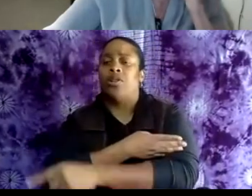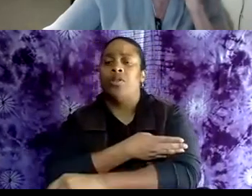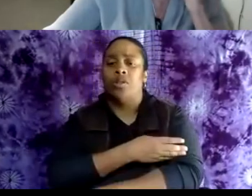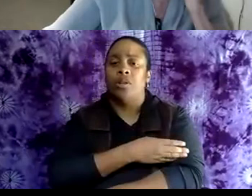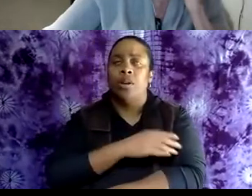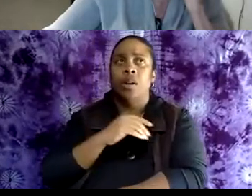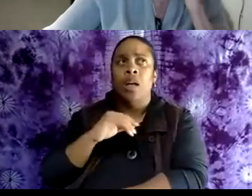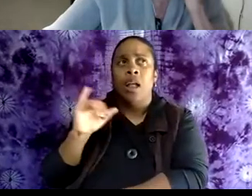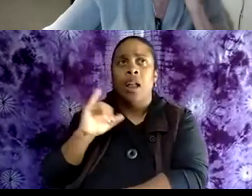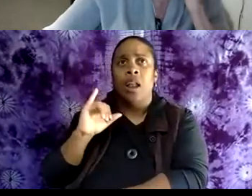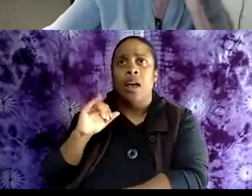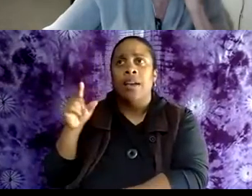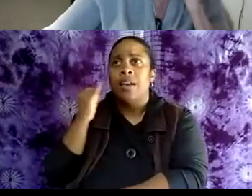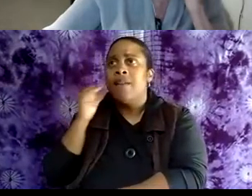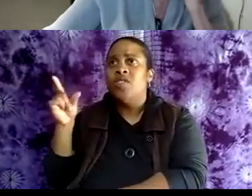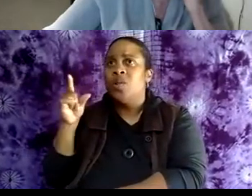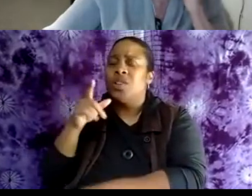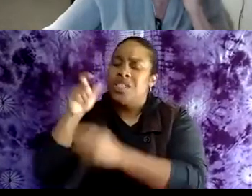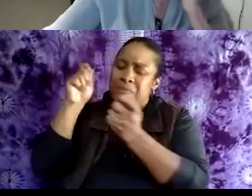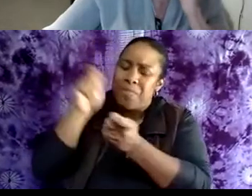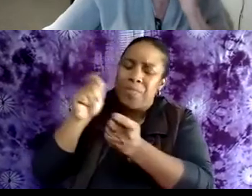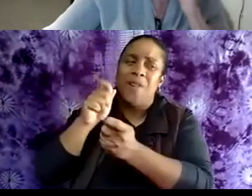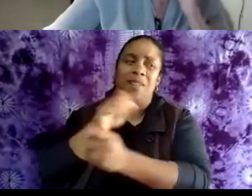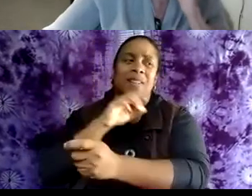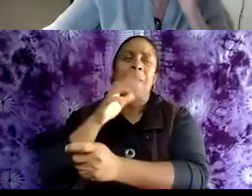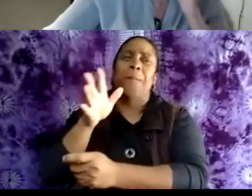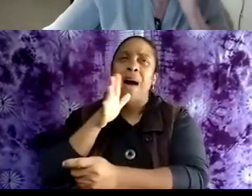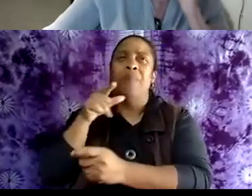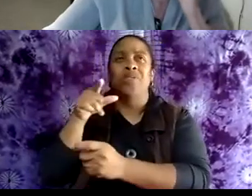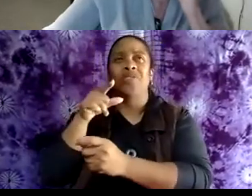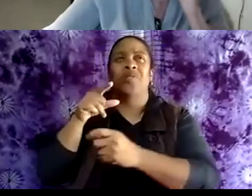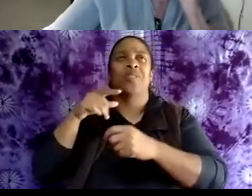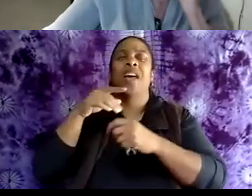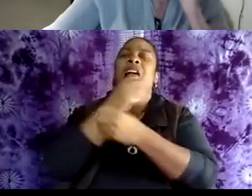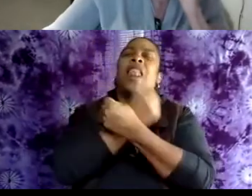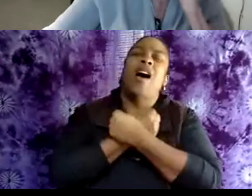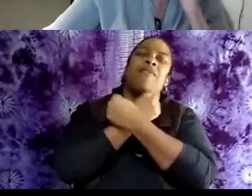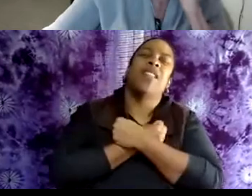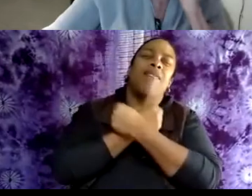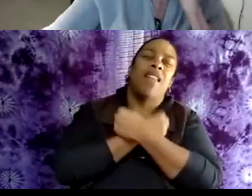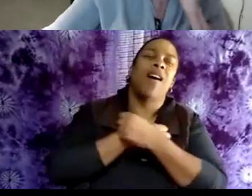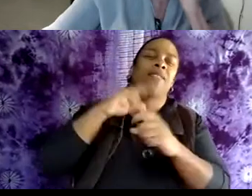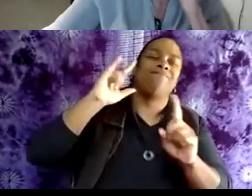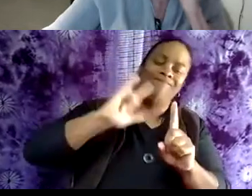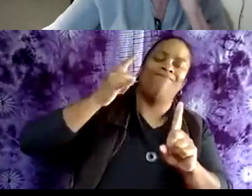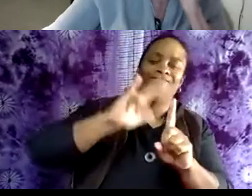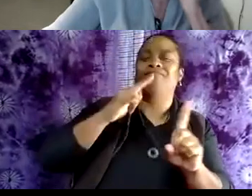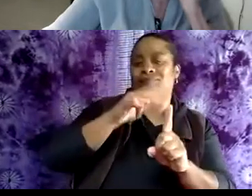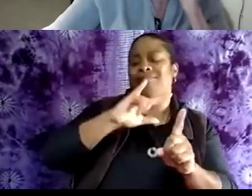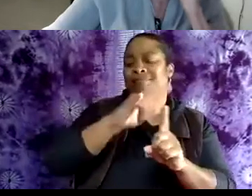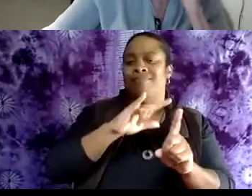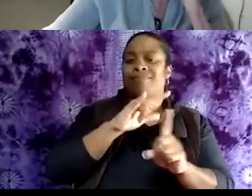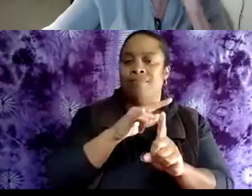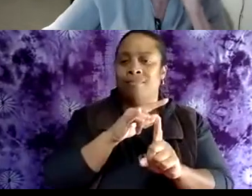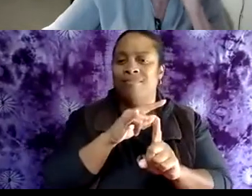almost as if she was like the perfect mother, and she was just showering me with love, as I guess. And yeah.